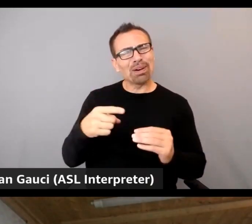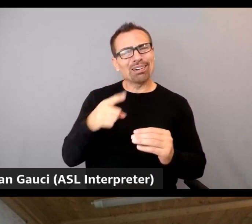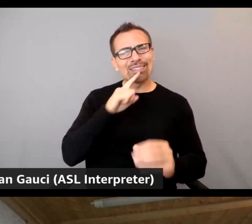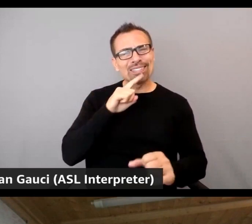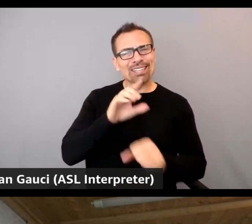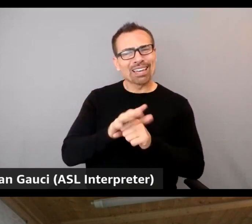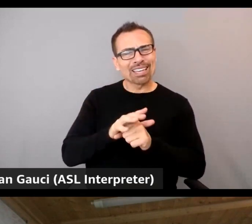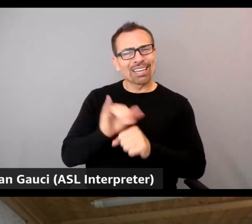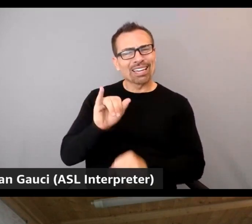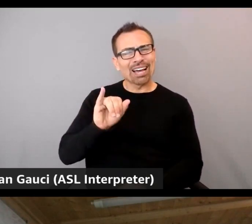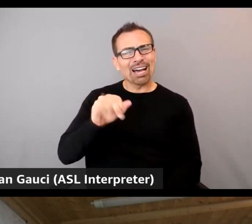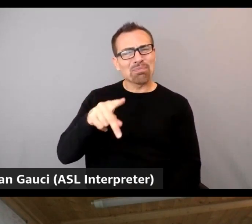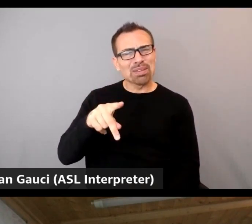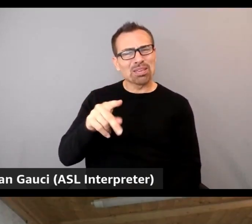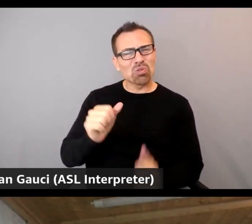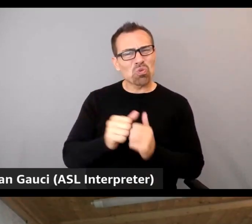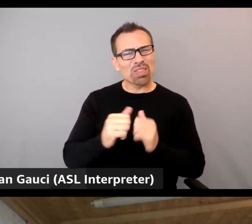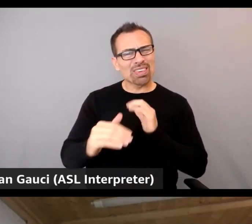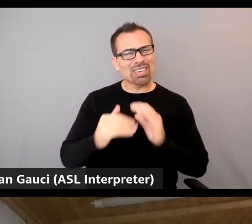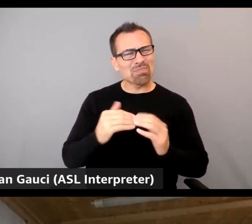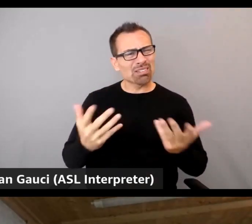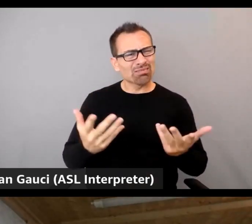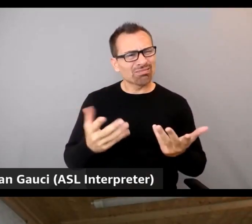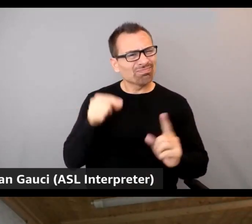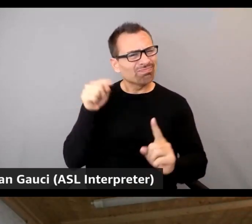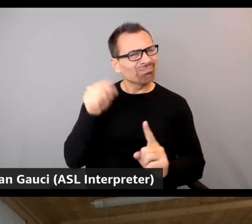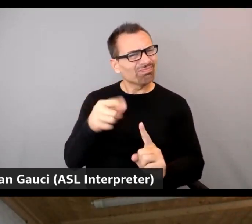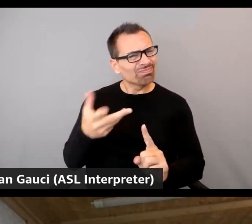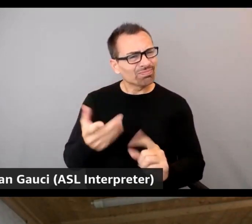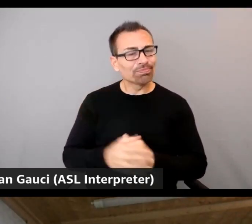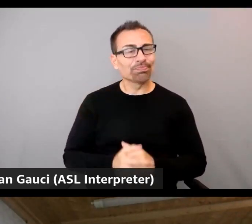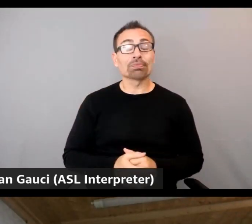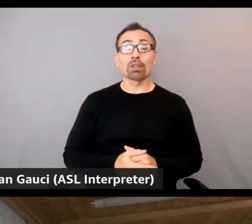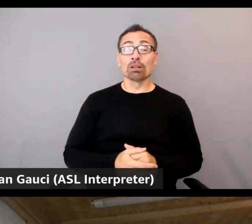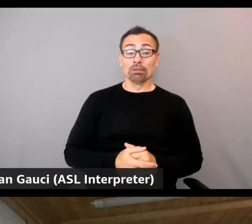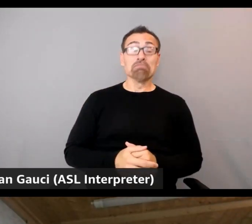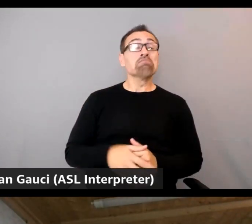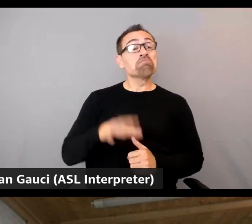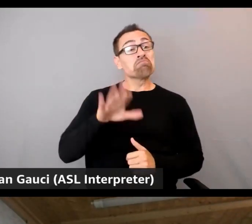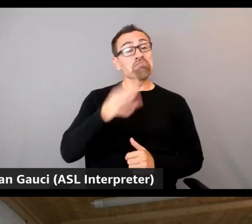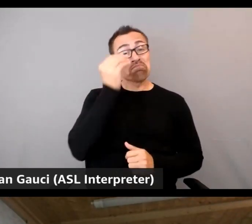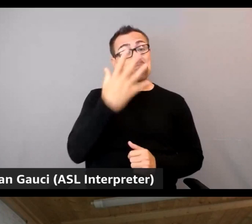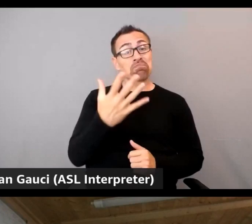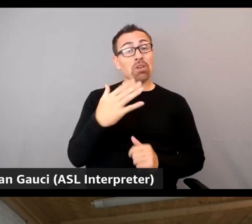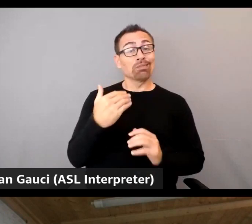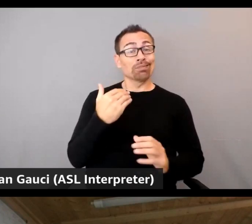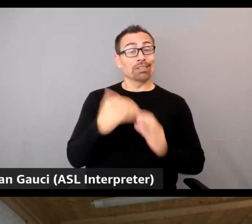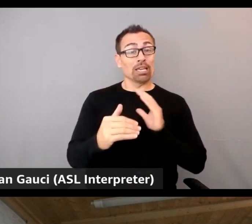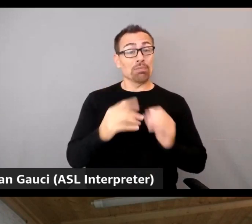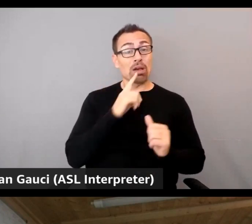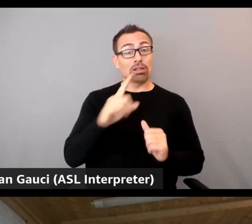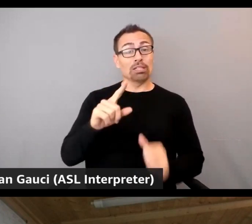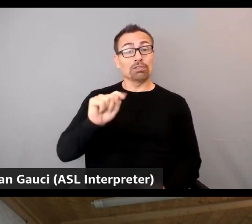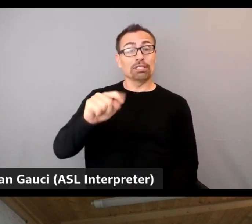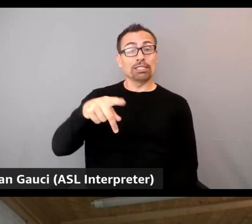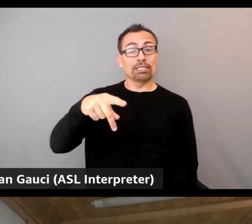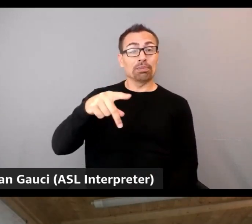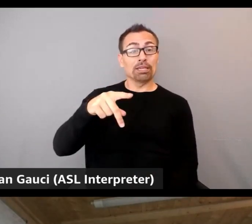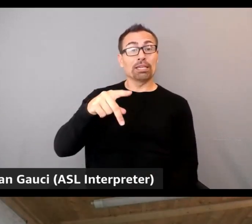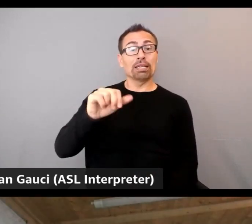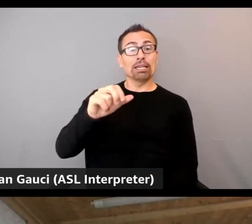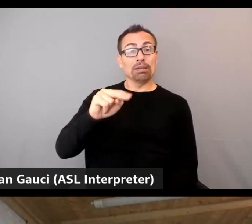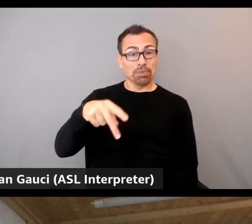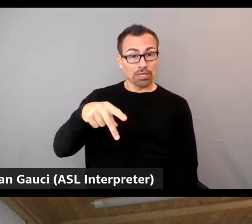how important that is? Sure. Well, email is inherently tied to the TCP/IP protocol, right? So every email that's